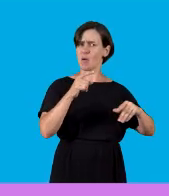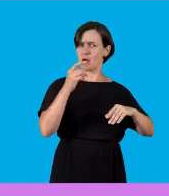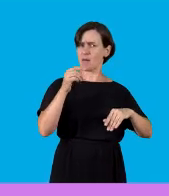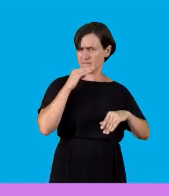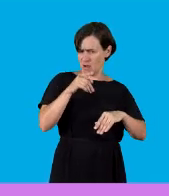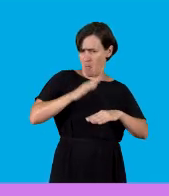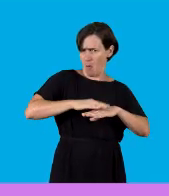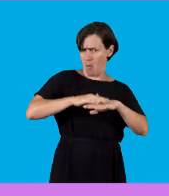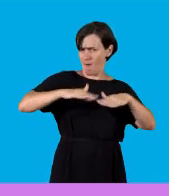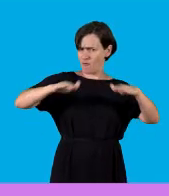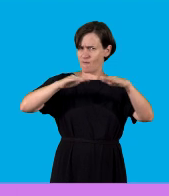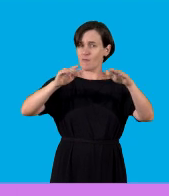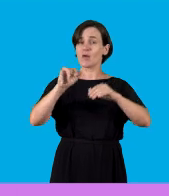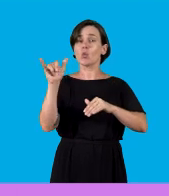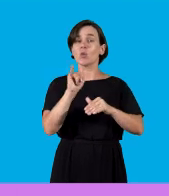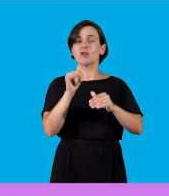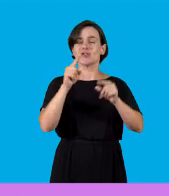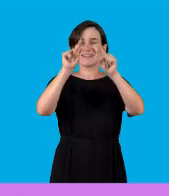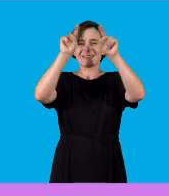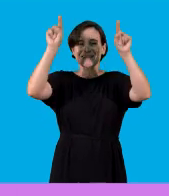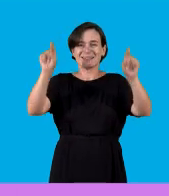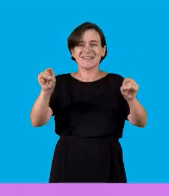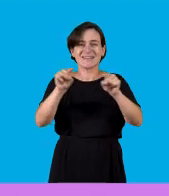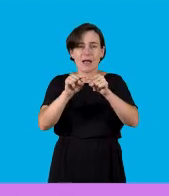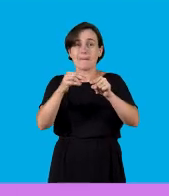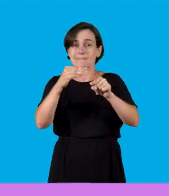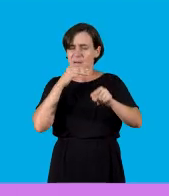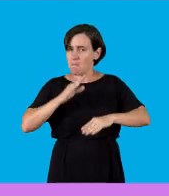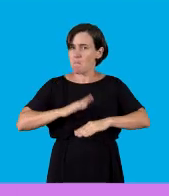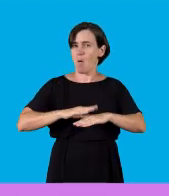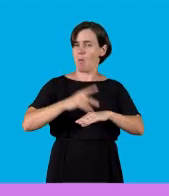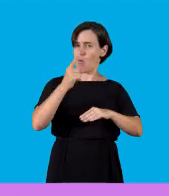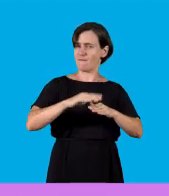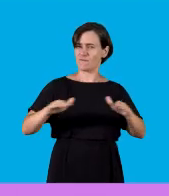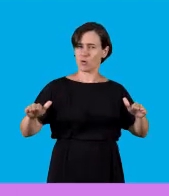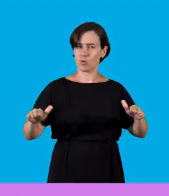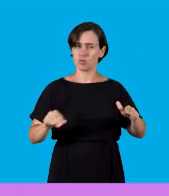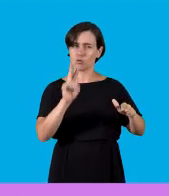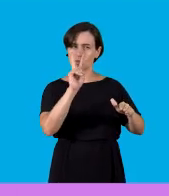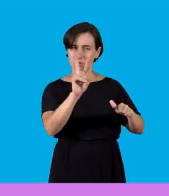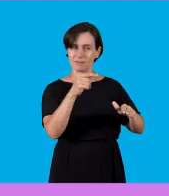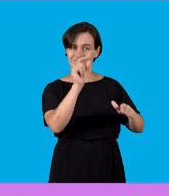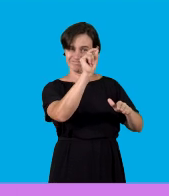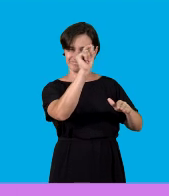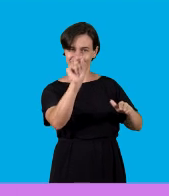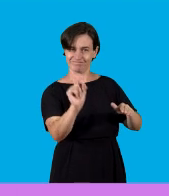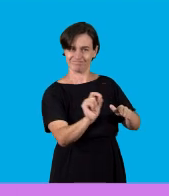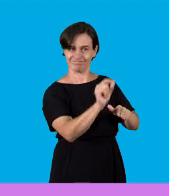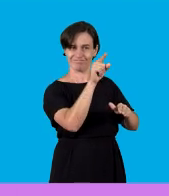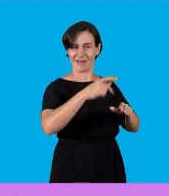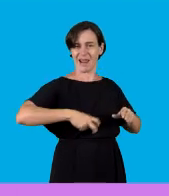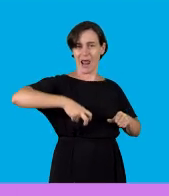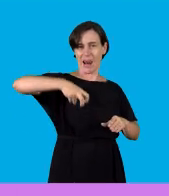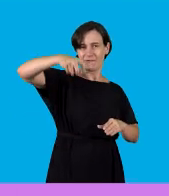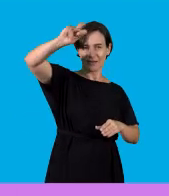So which sign there will indicate that there is more than one floor? So this is the sign. This is the sign of an